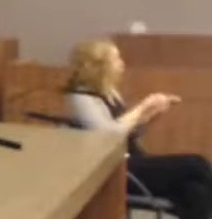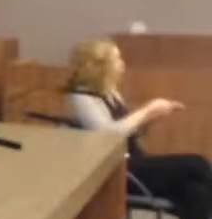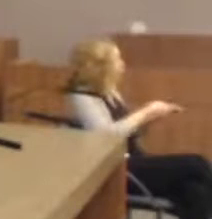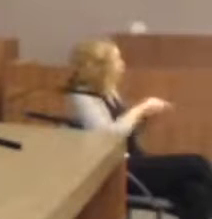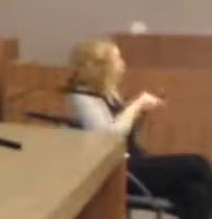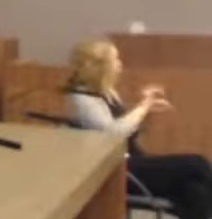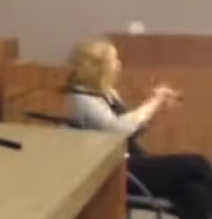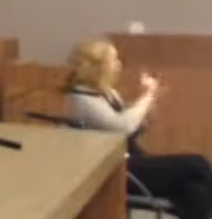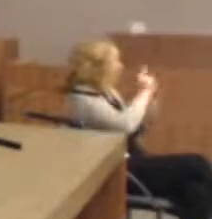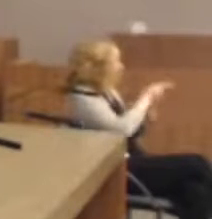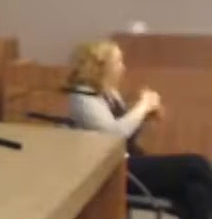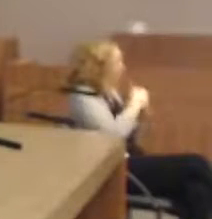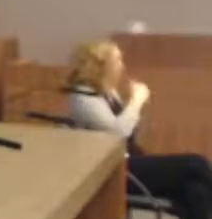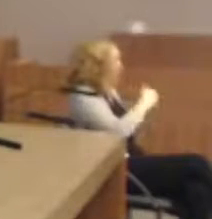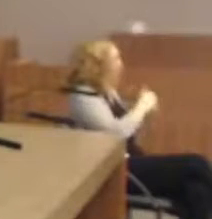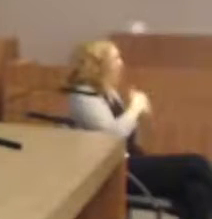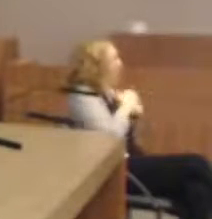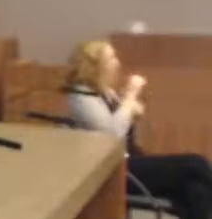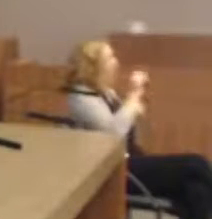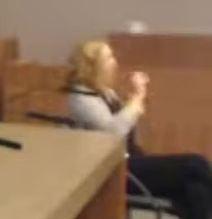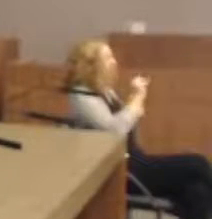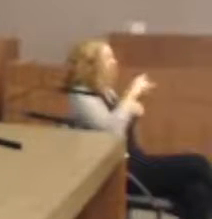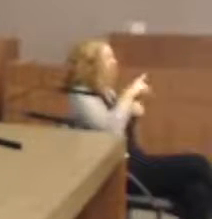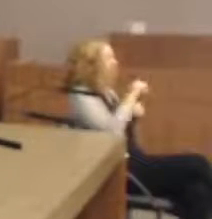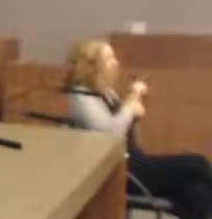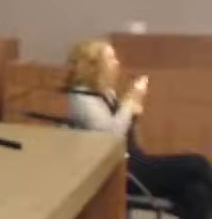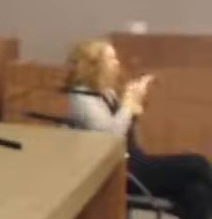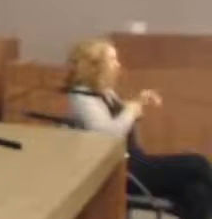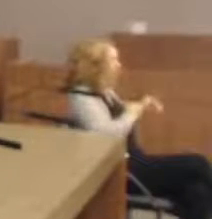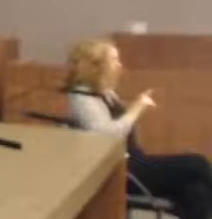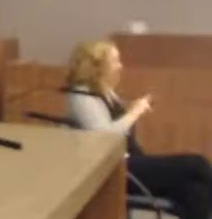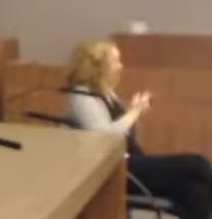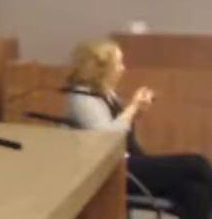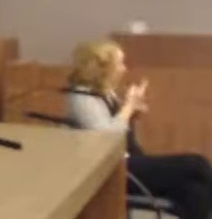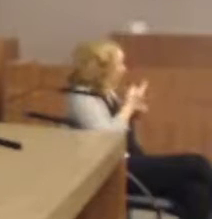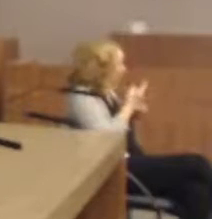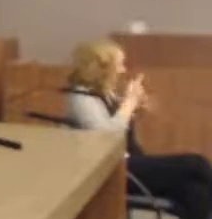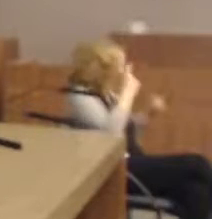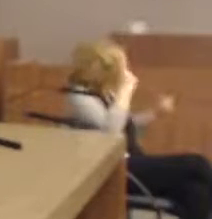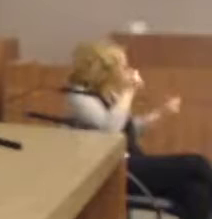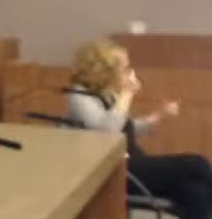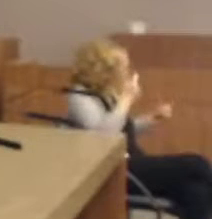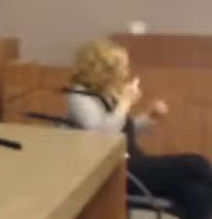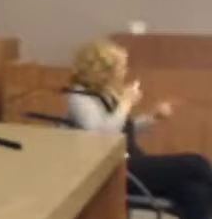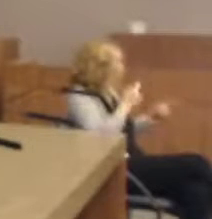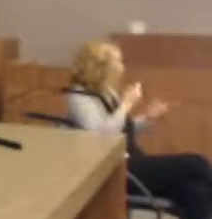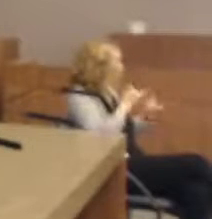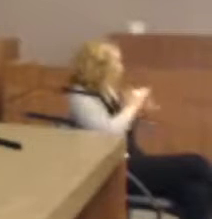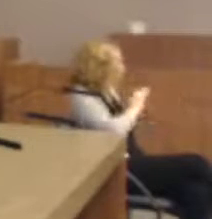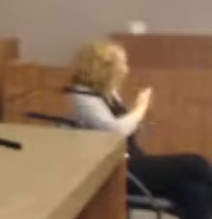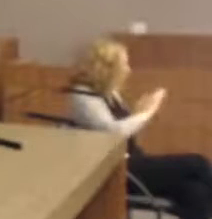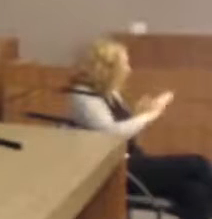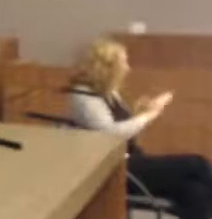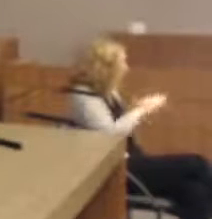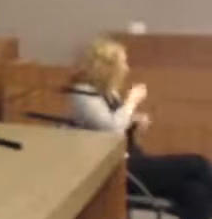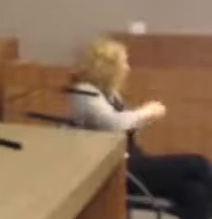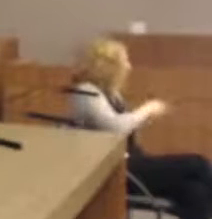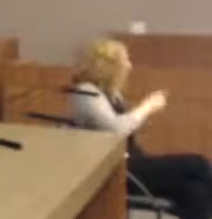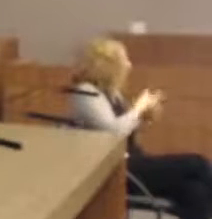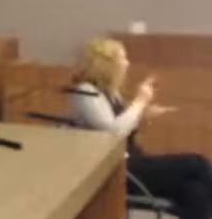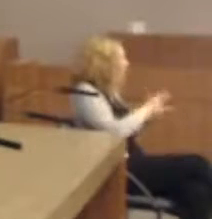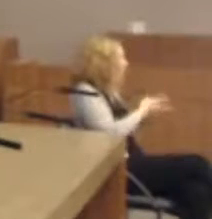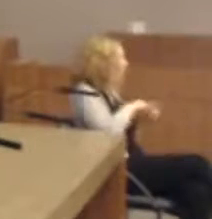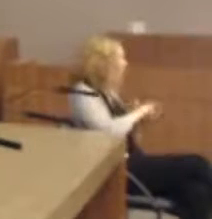those moments to have empathy, to have understanding, to try to be kind and gentle to people, the less we activate that